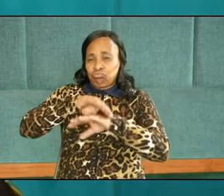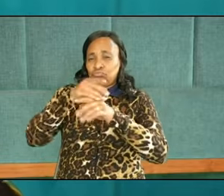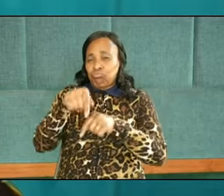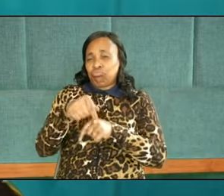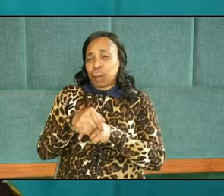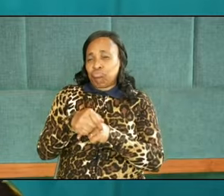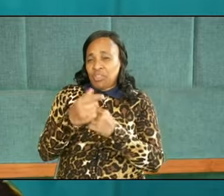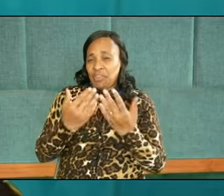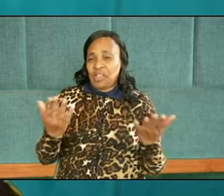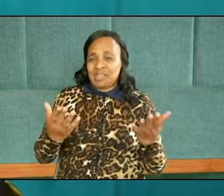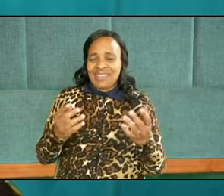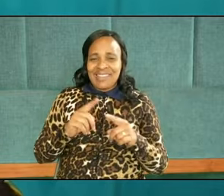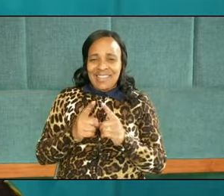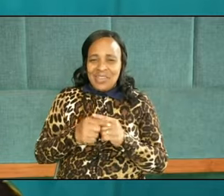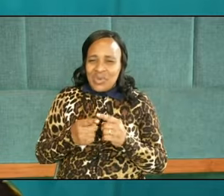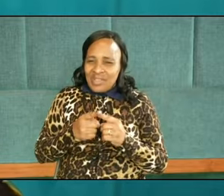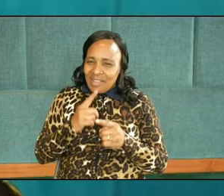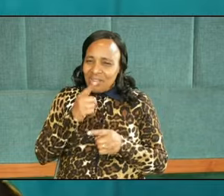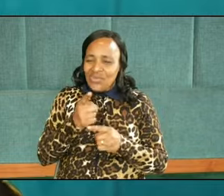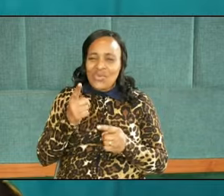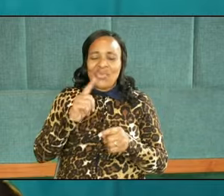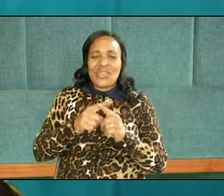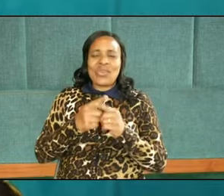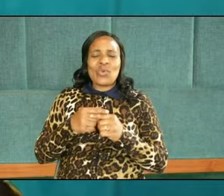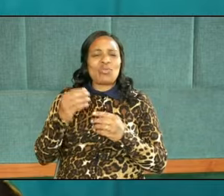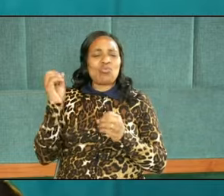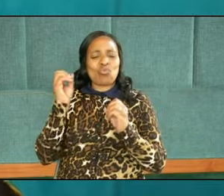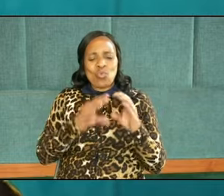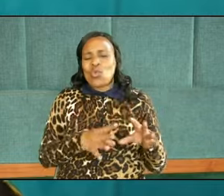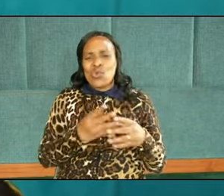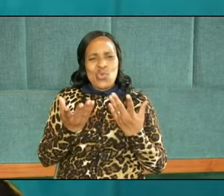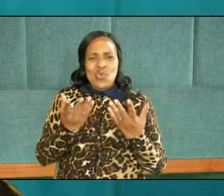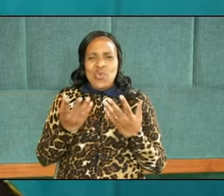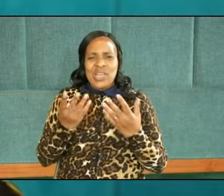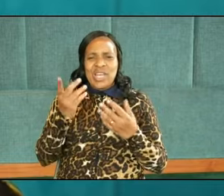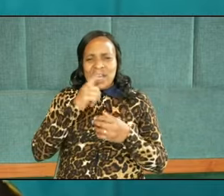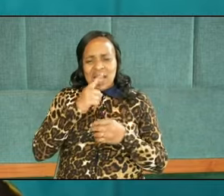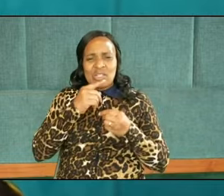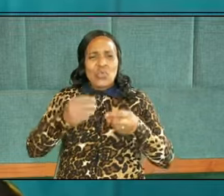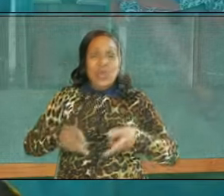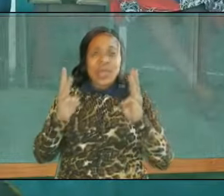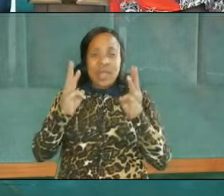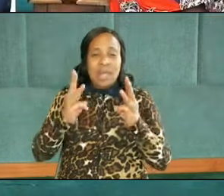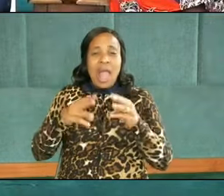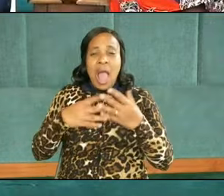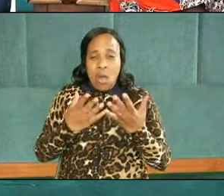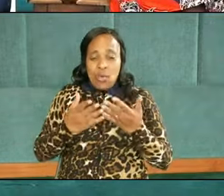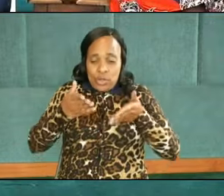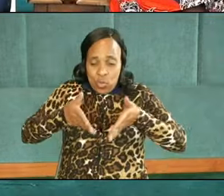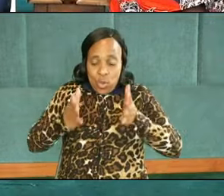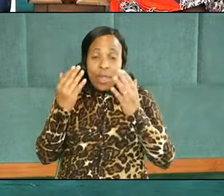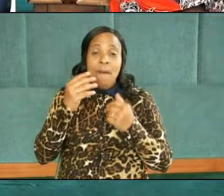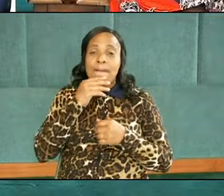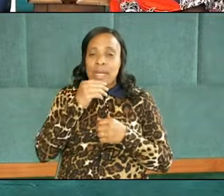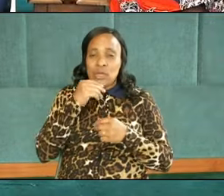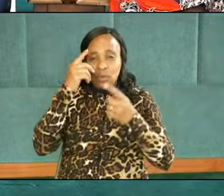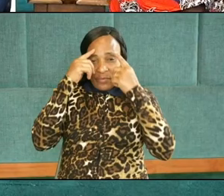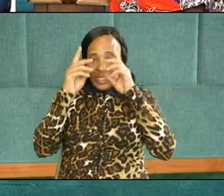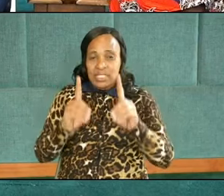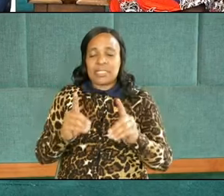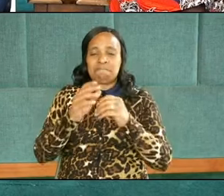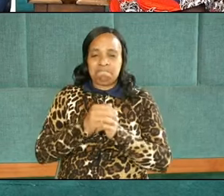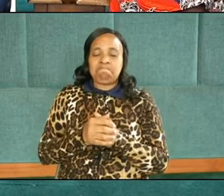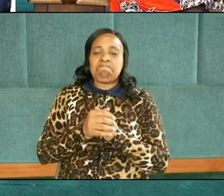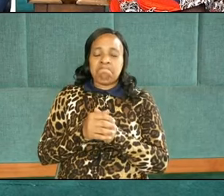covetousness would kill you and rot you from inside. And I think that's often like the way of men. Mm-hmm. Couldn't agree